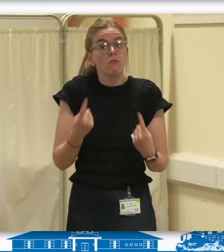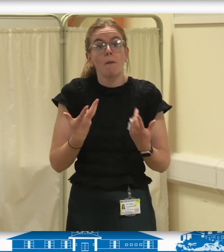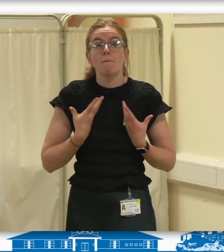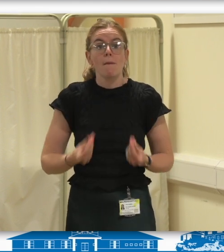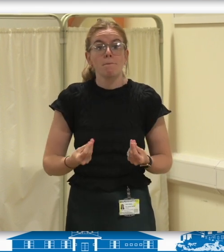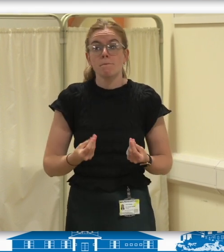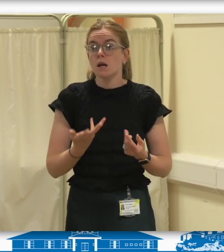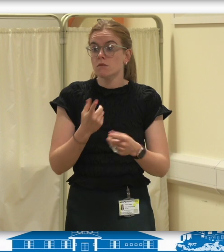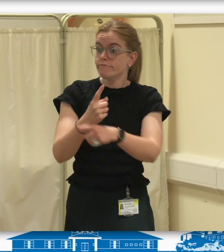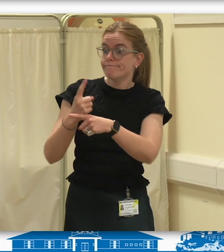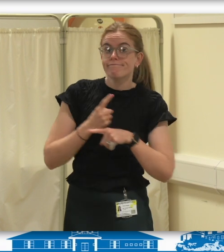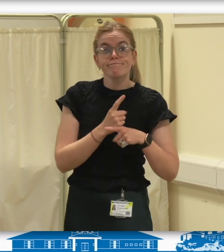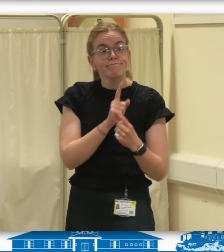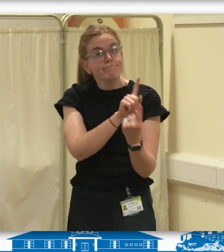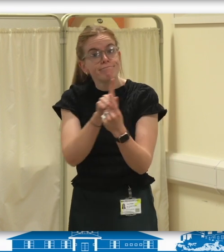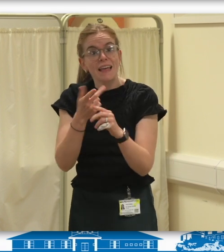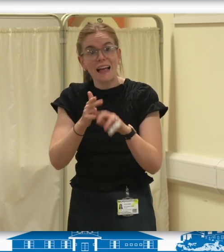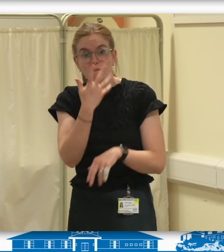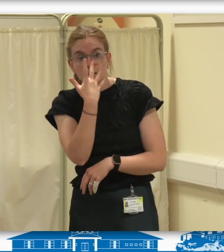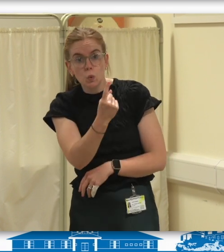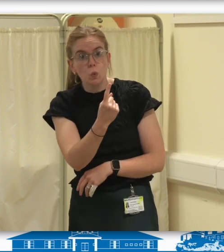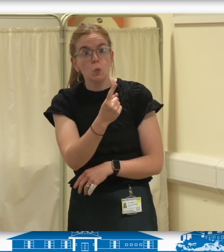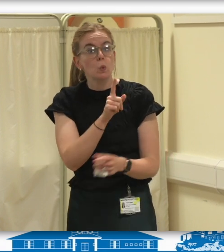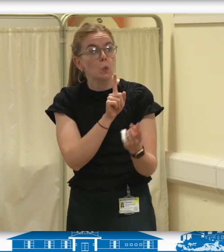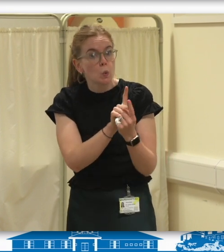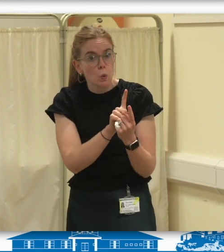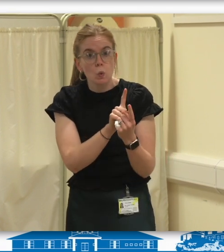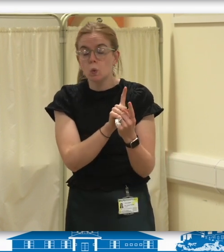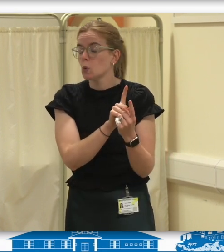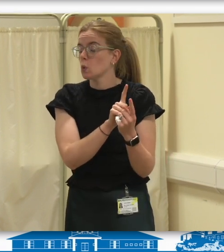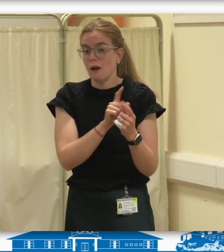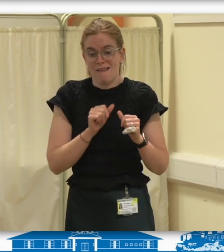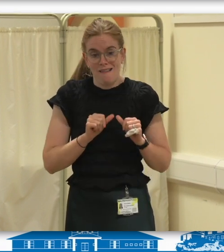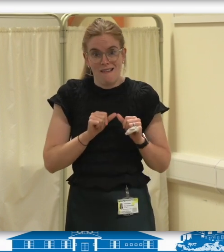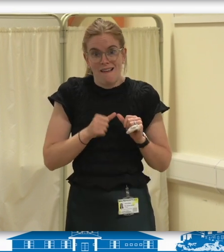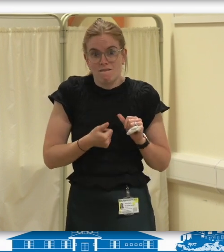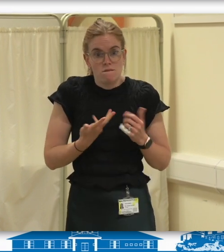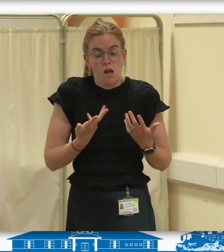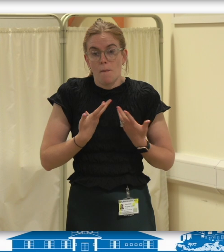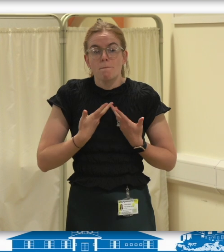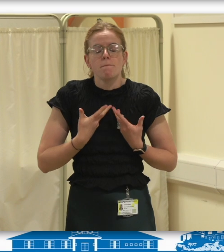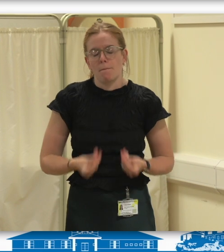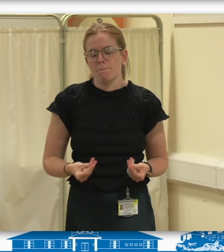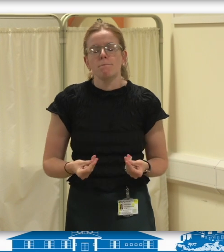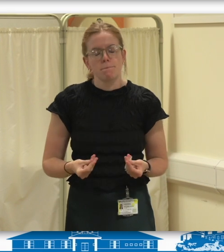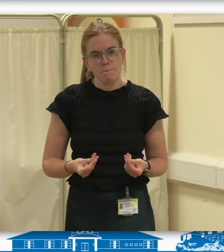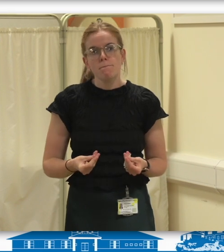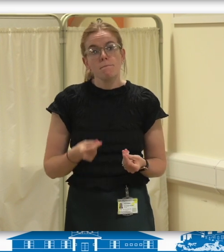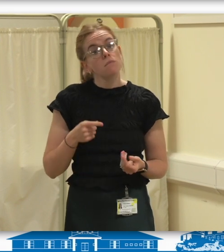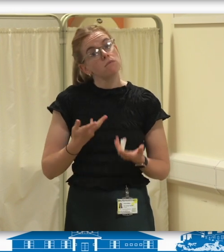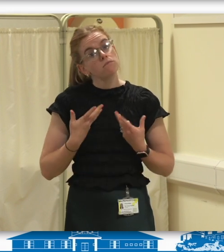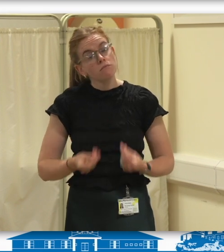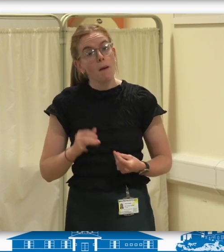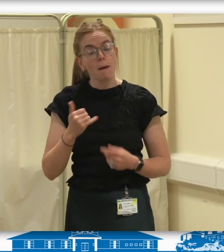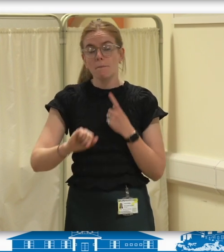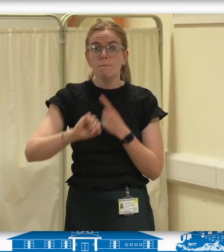speaking with people, particularly people they don't know, without a huge significant cost. And that cost might land